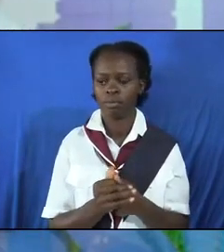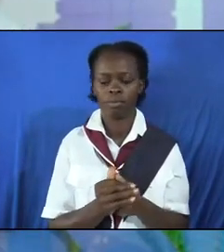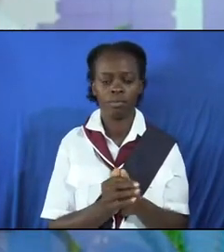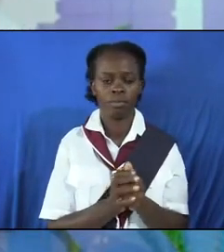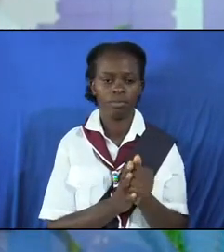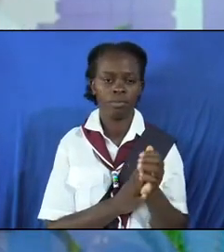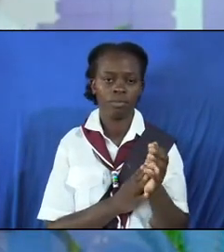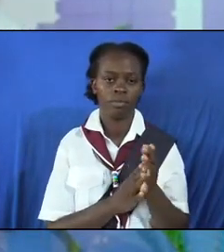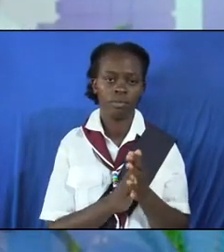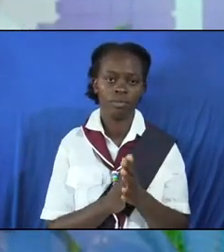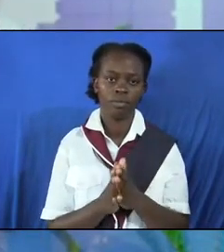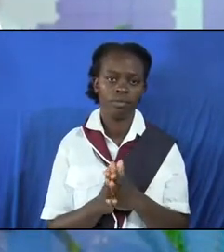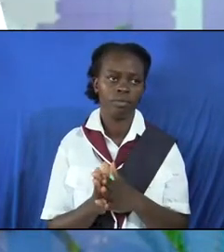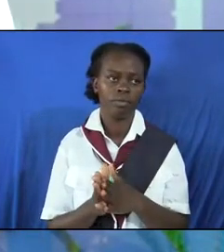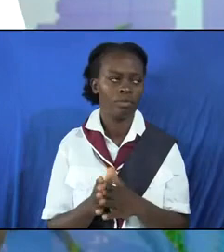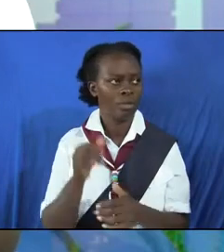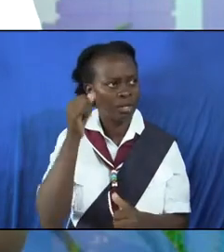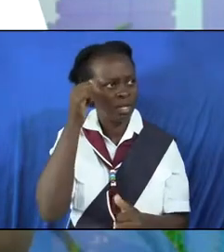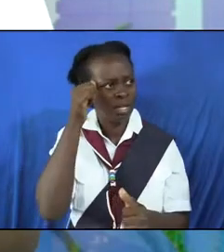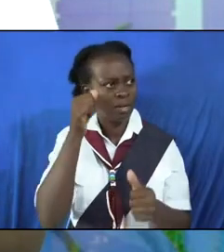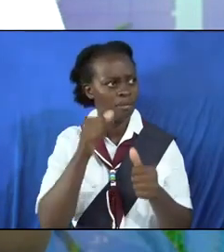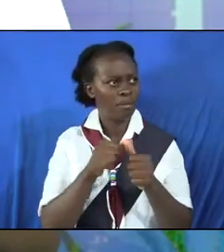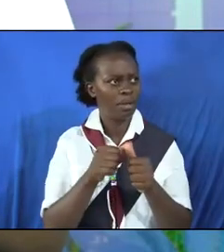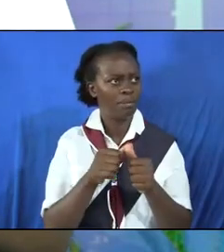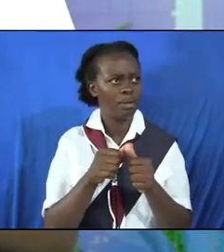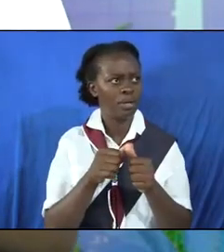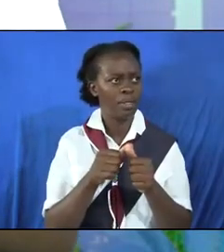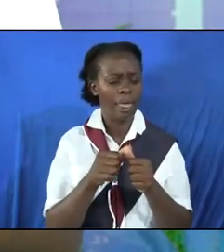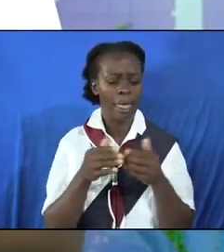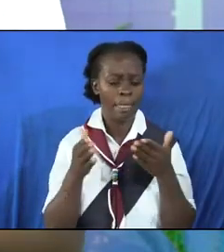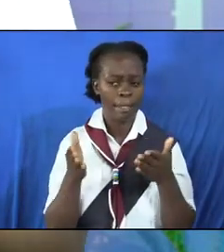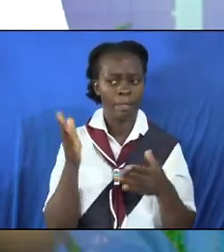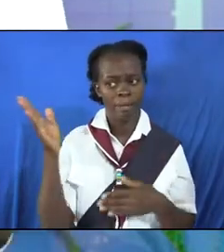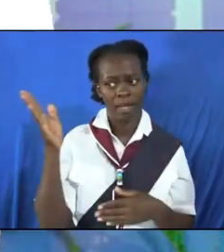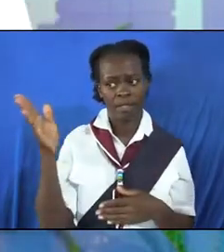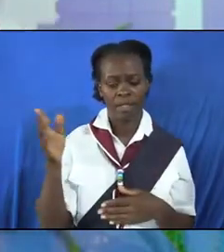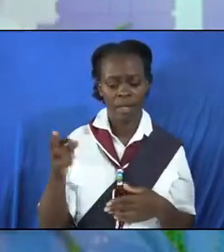me of the signs of the road. Boys and girls,